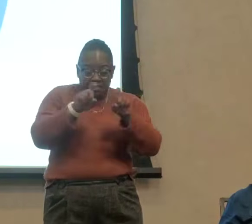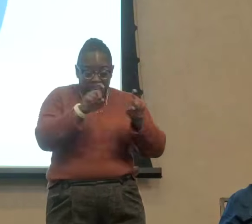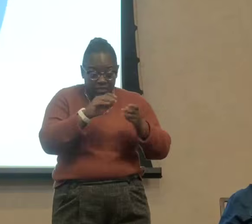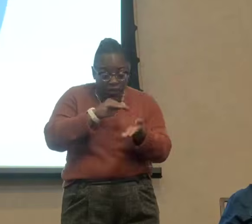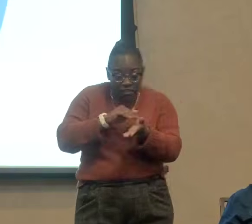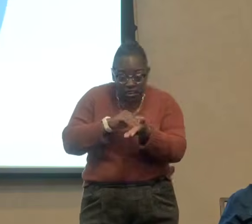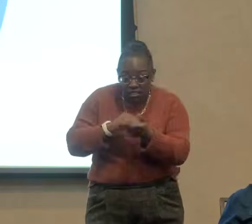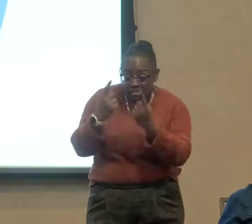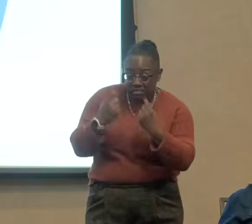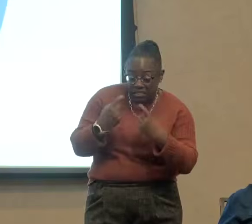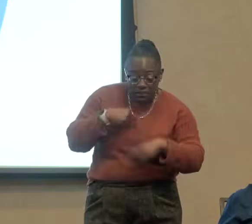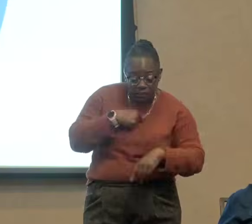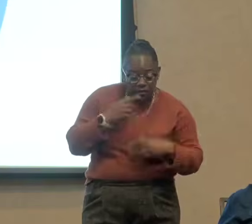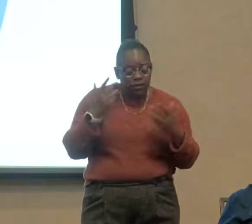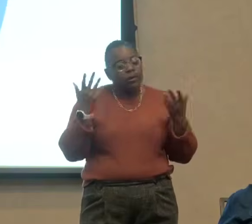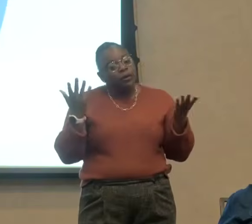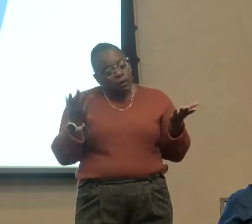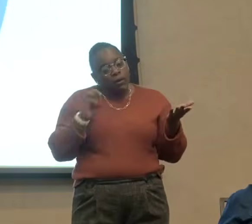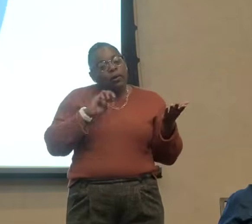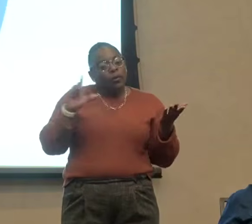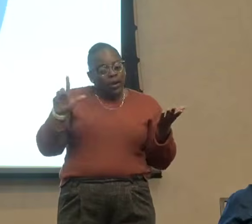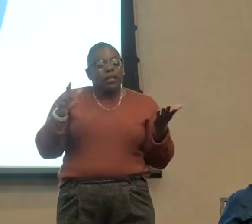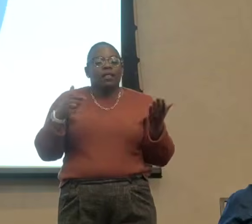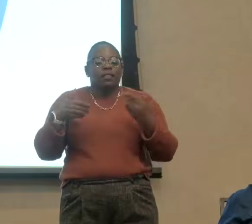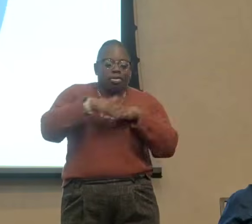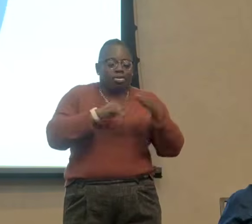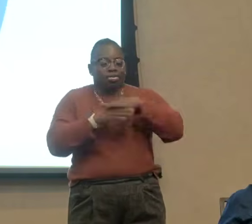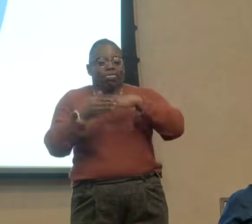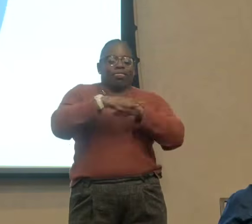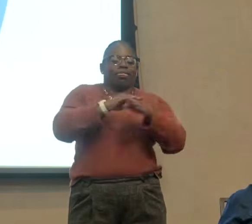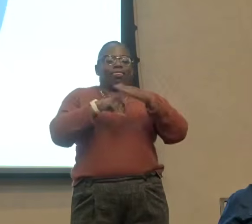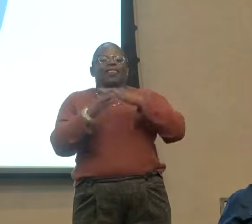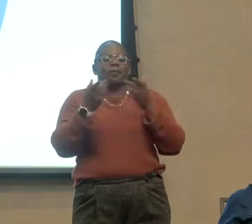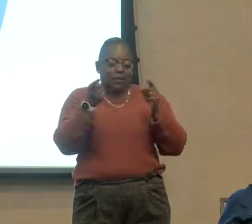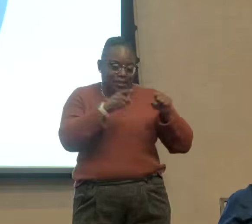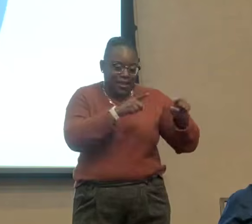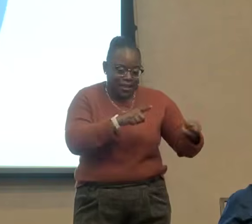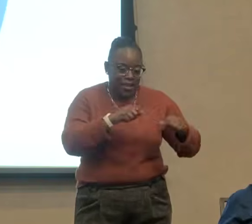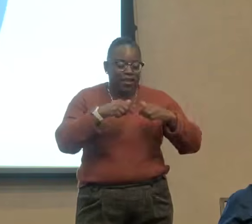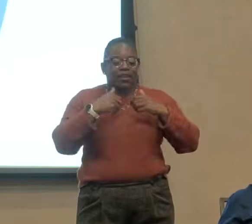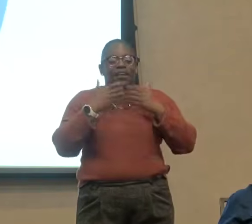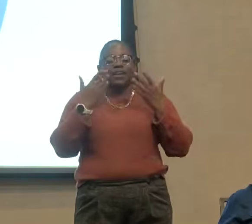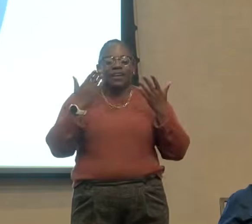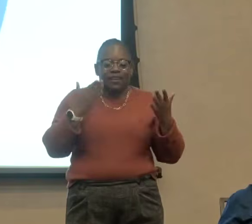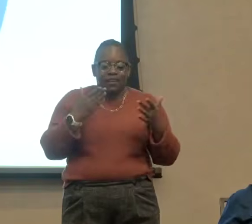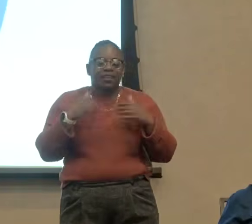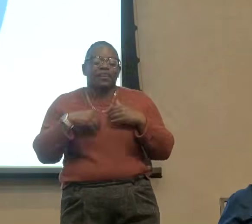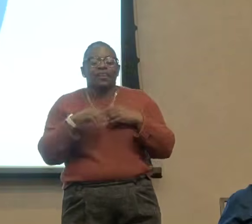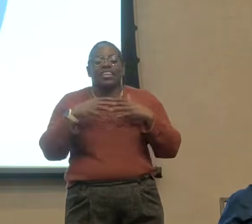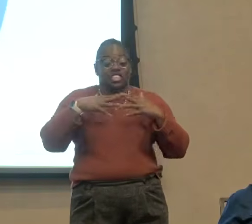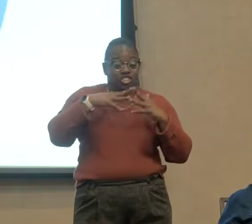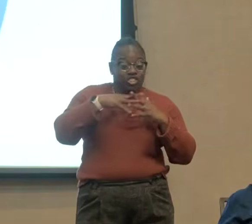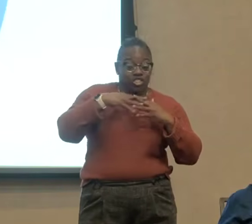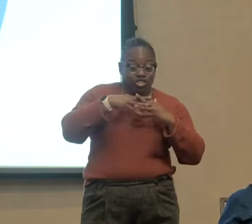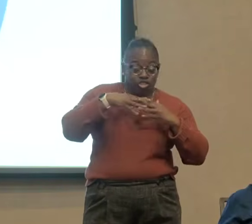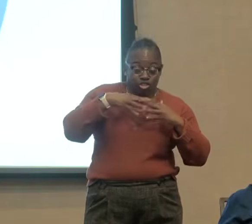our providers? Well, there's a lot of overlap syndrome. There's something called undifferentiated connective tissue